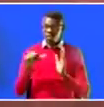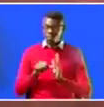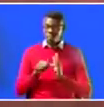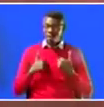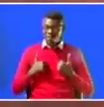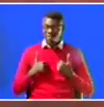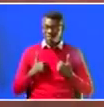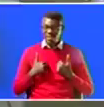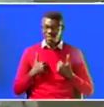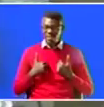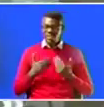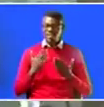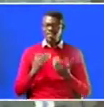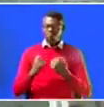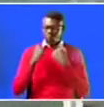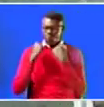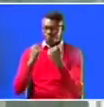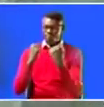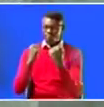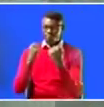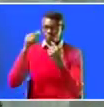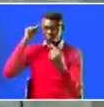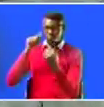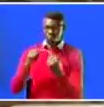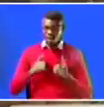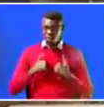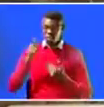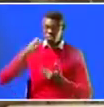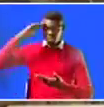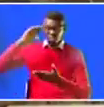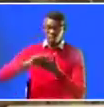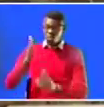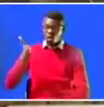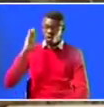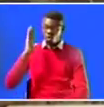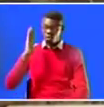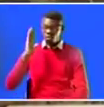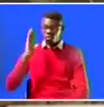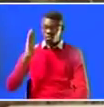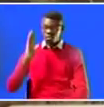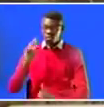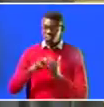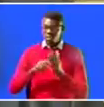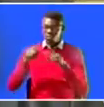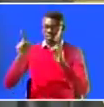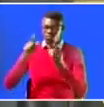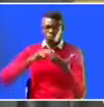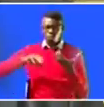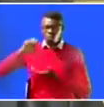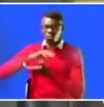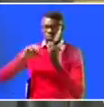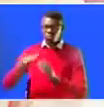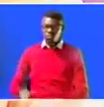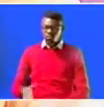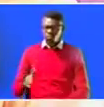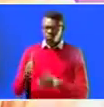with bold and brazen intentions. If you believe in a God, you are actually deluded. Fools say there is no